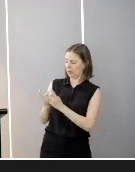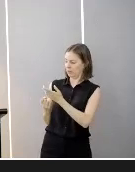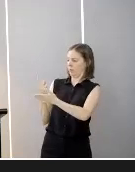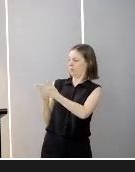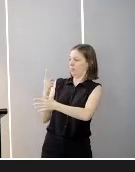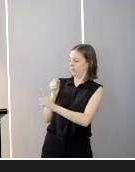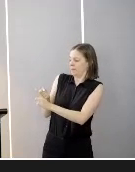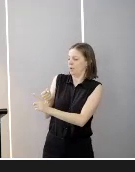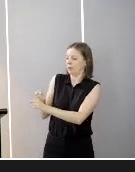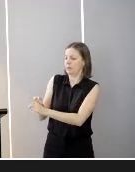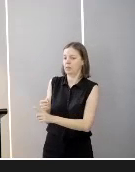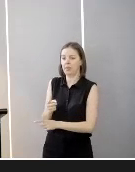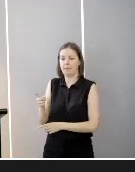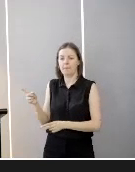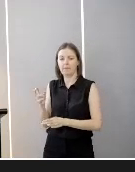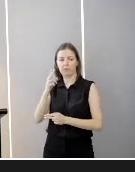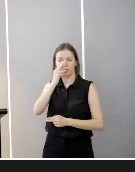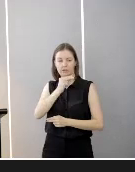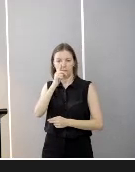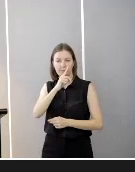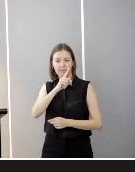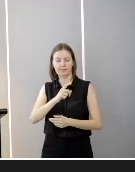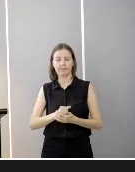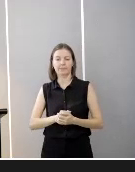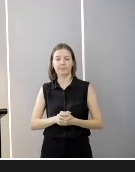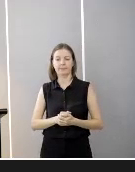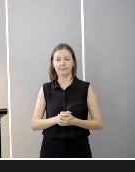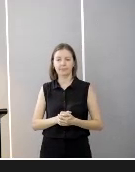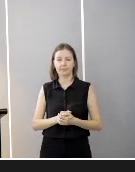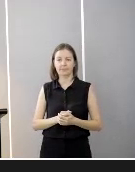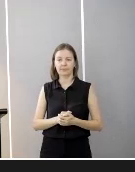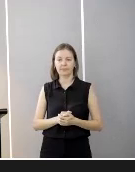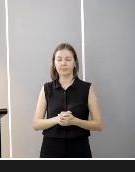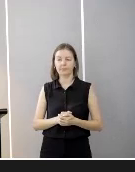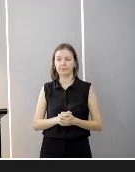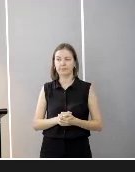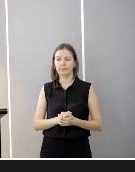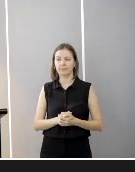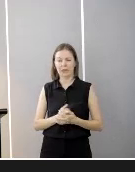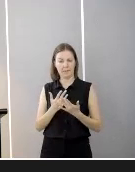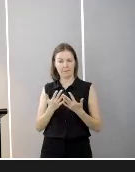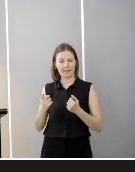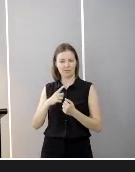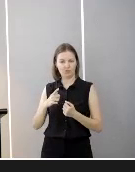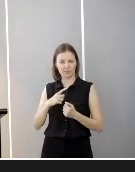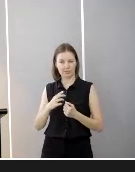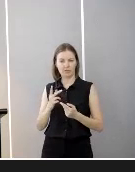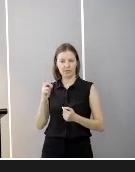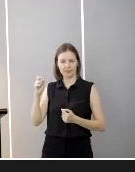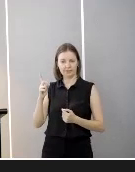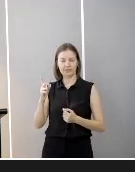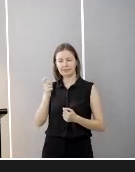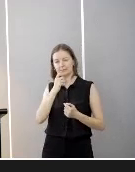people in particular. Next slide, please. And there are many reasons for this. This is kind